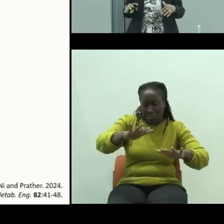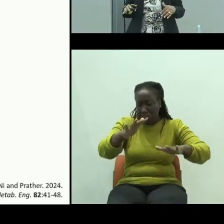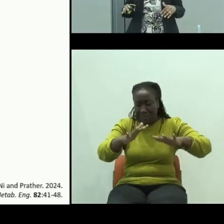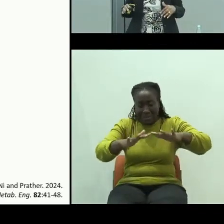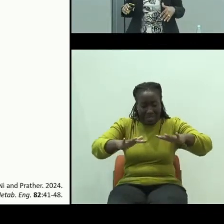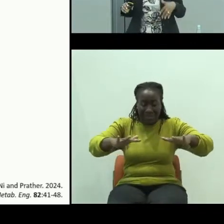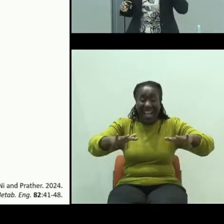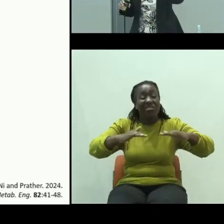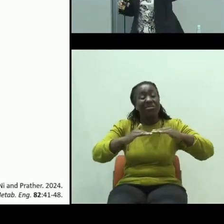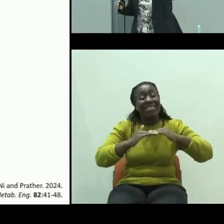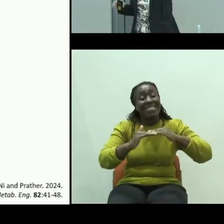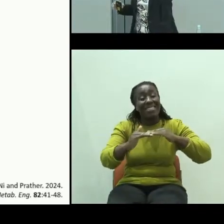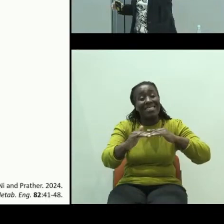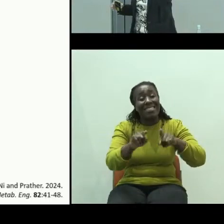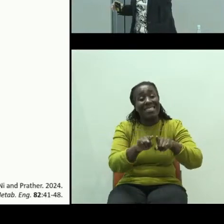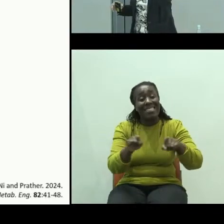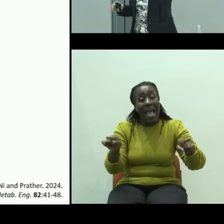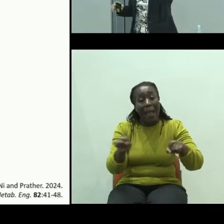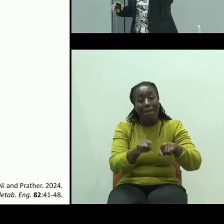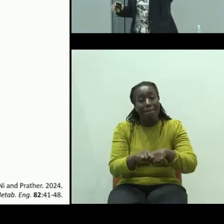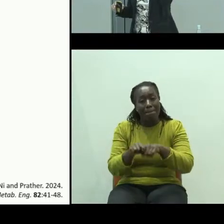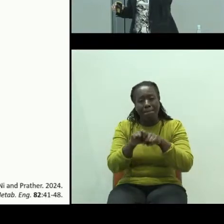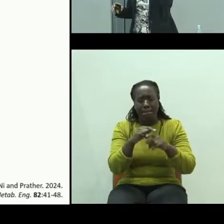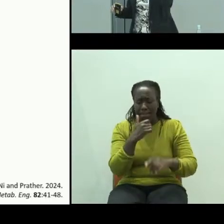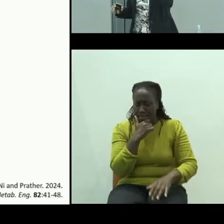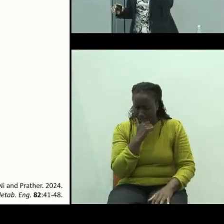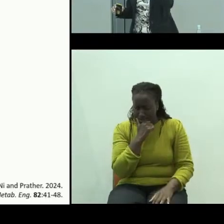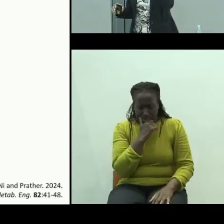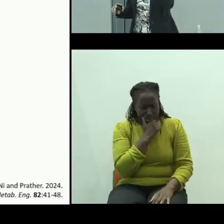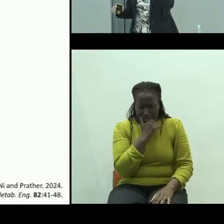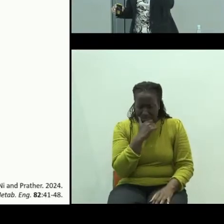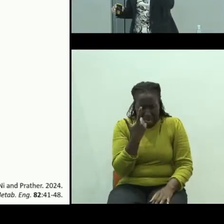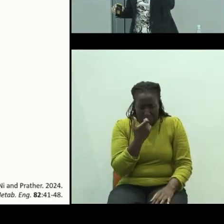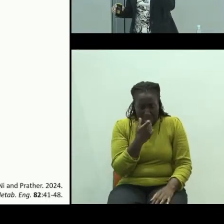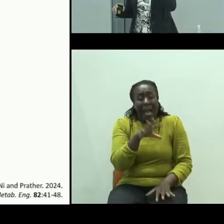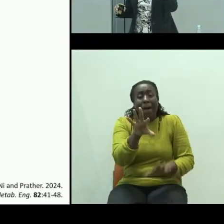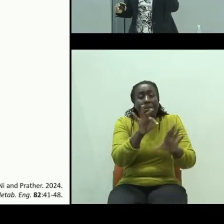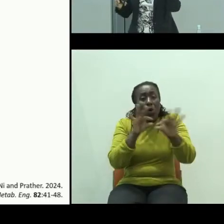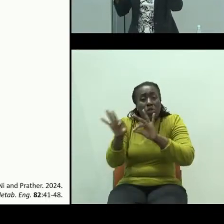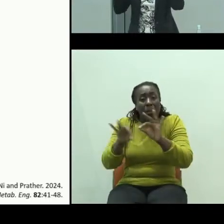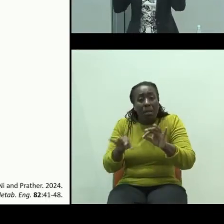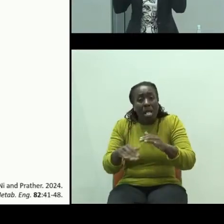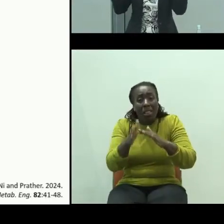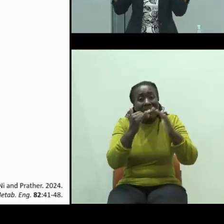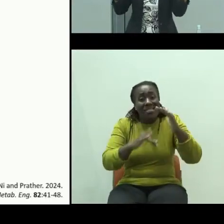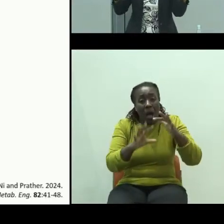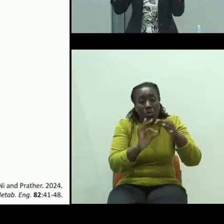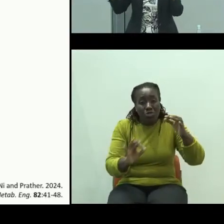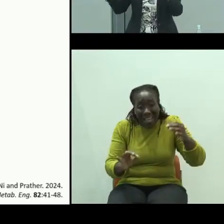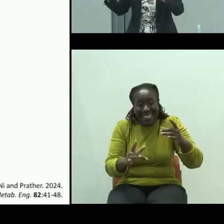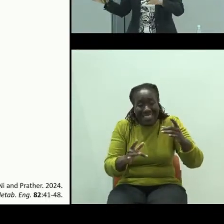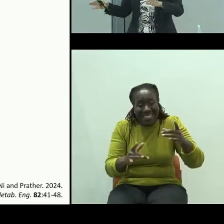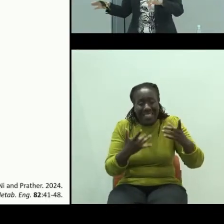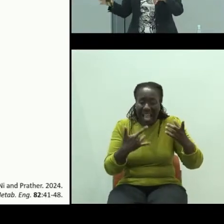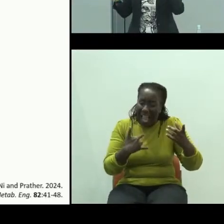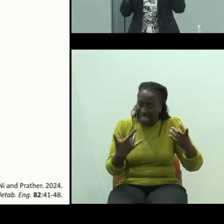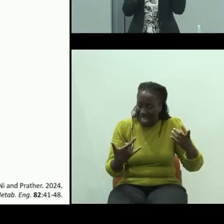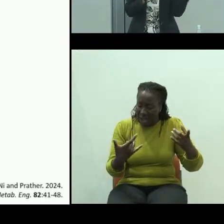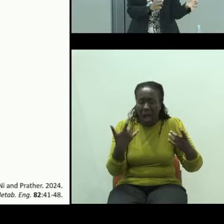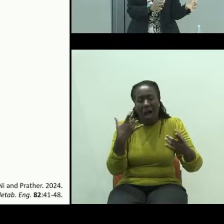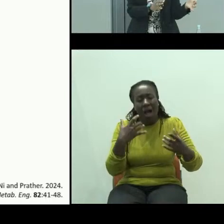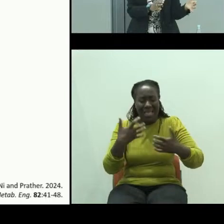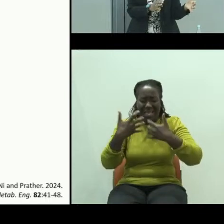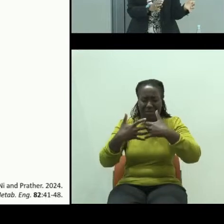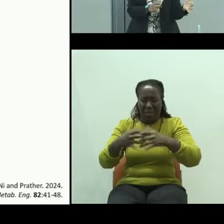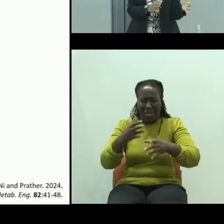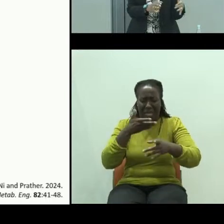same amount. So we started with this objective of could we take multiple substrates and then engineer them to be consistent when the